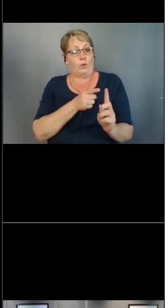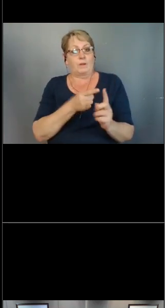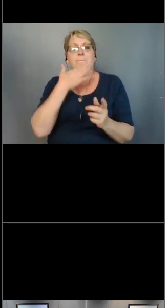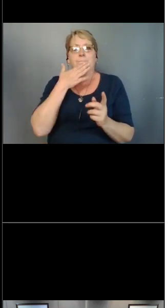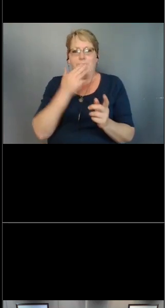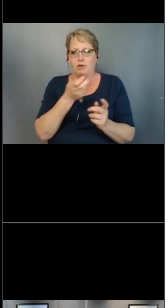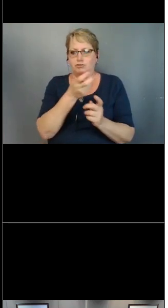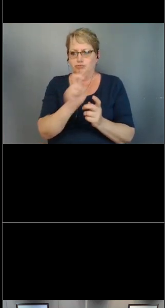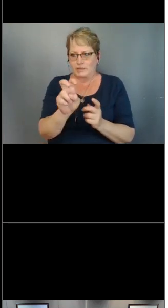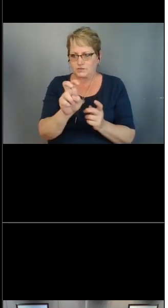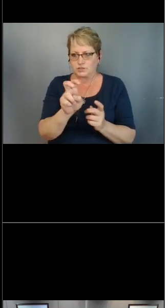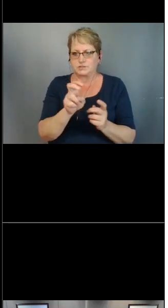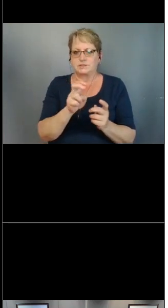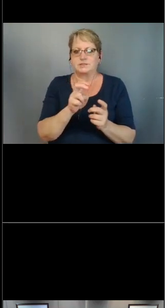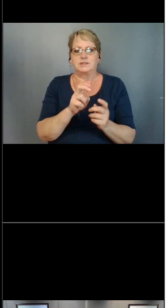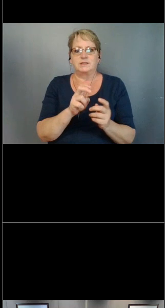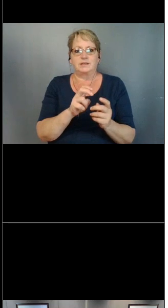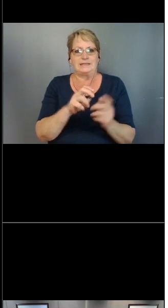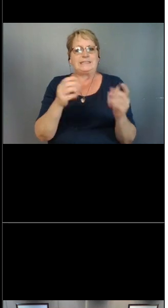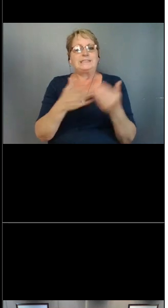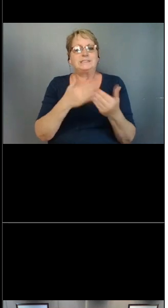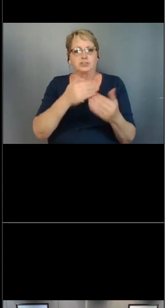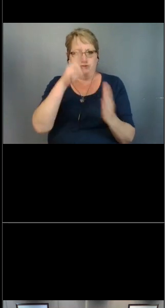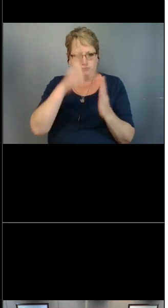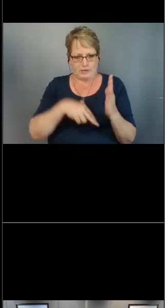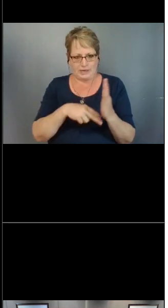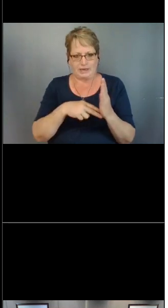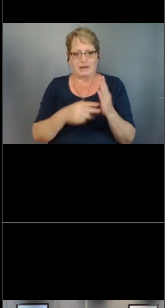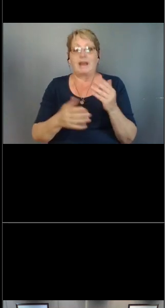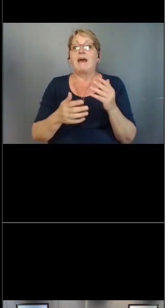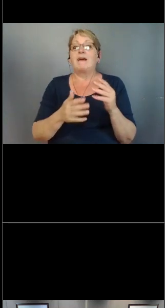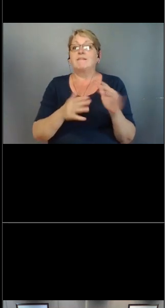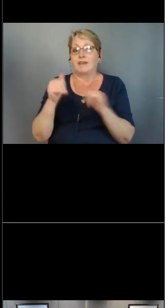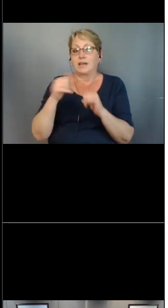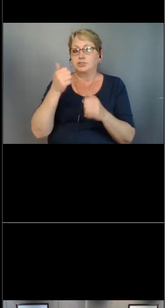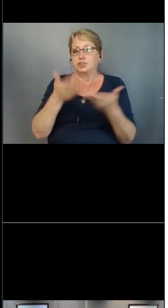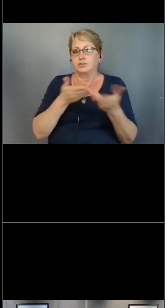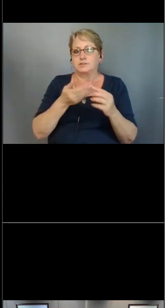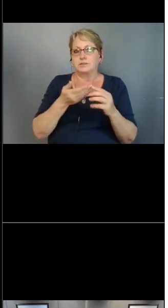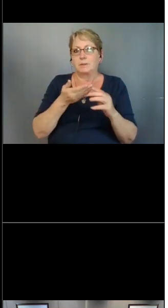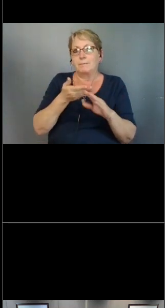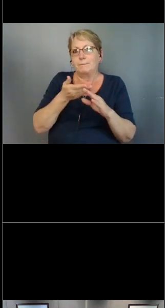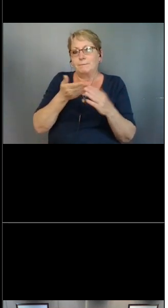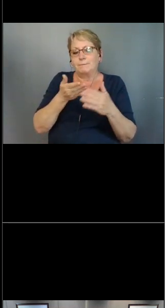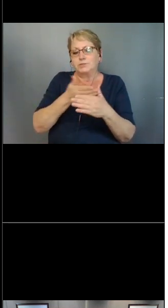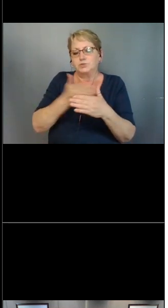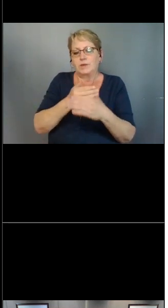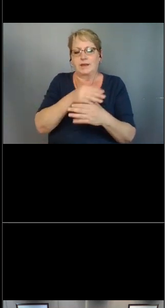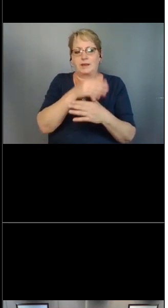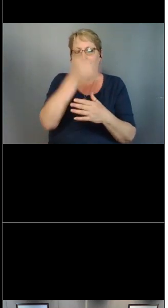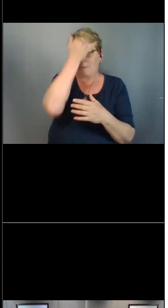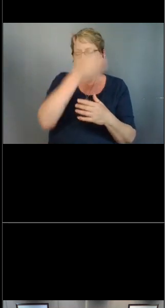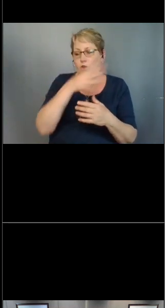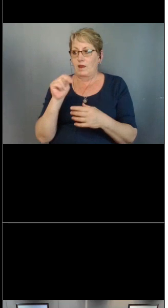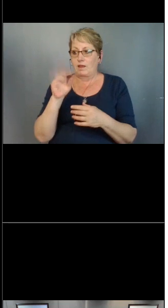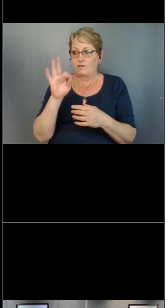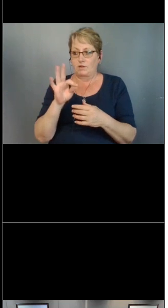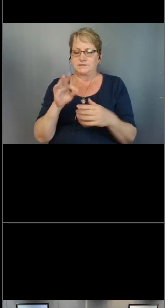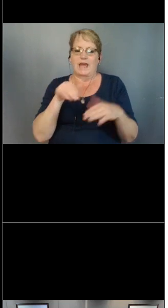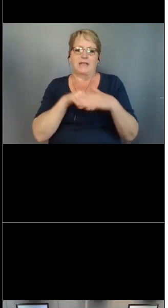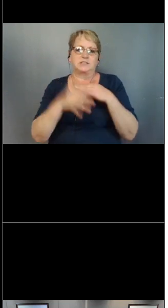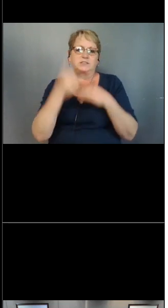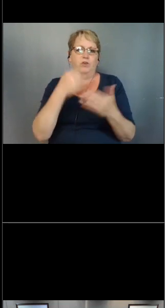legible routes, faster service between Niagara Falls and Buffalo, and also access to new job opportunities. Two new routes help